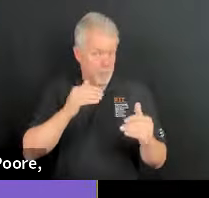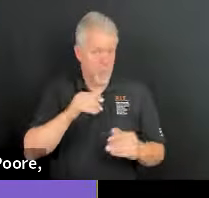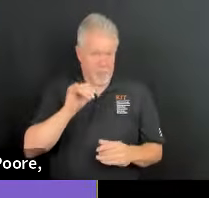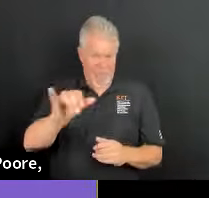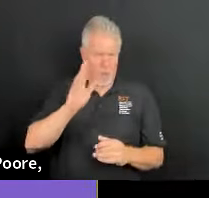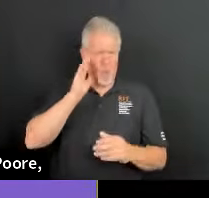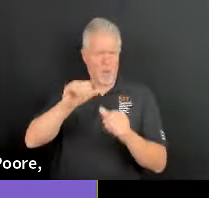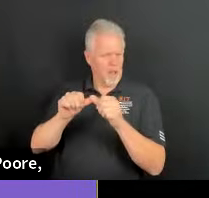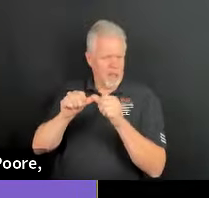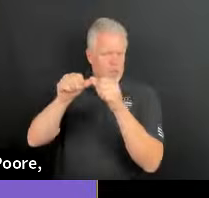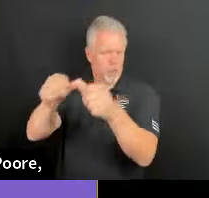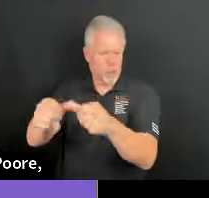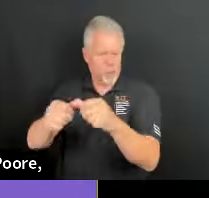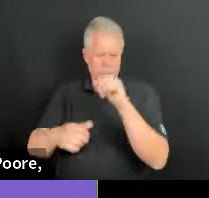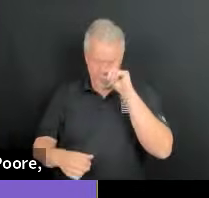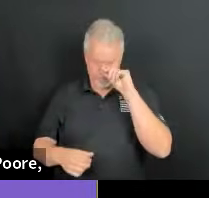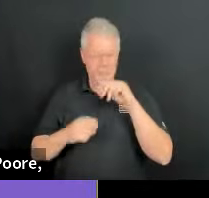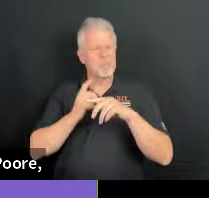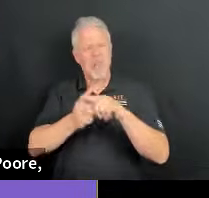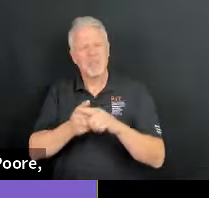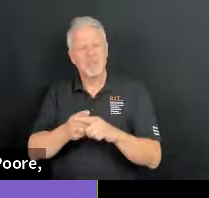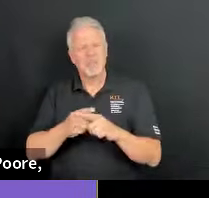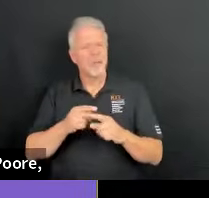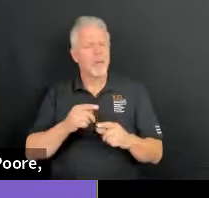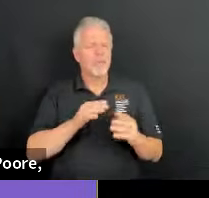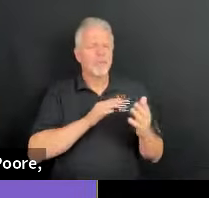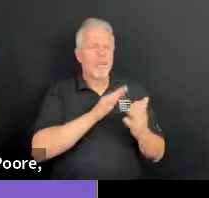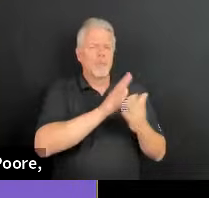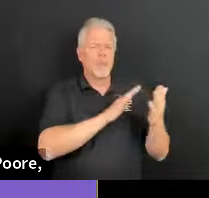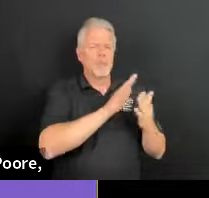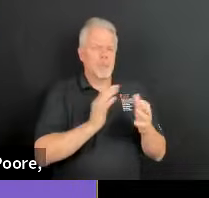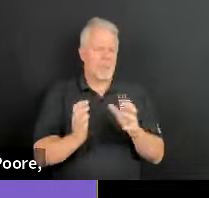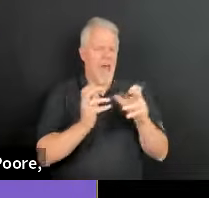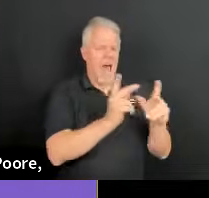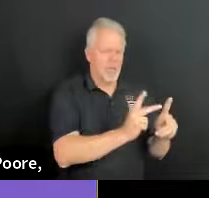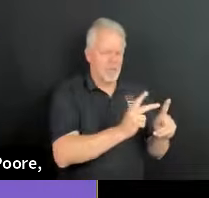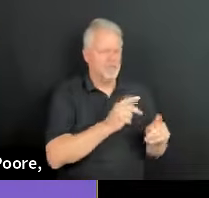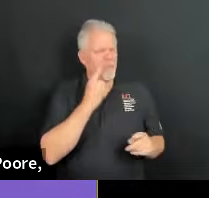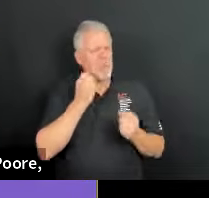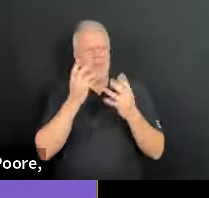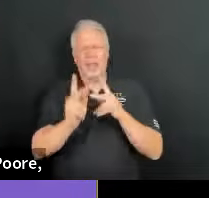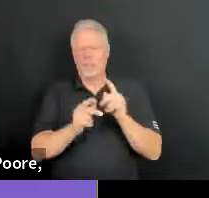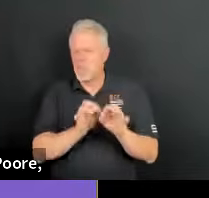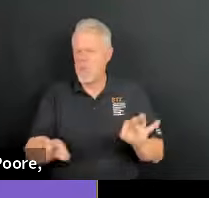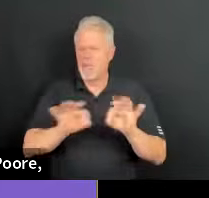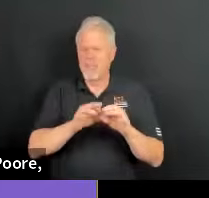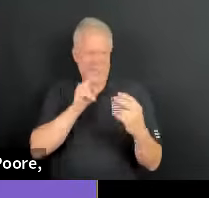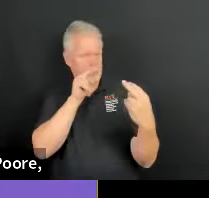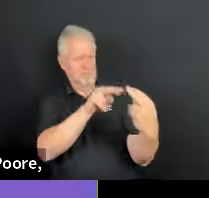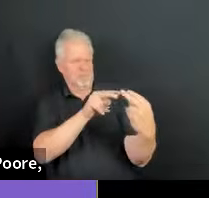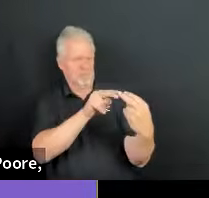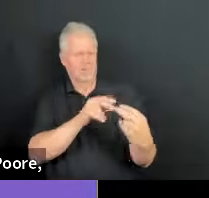another meeting that you think might fit you better. And so that is going to be continued. And also when we move more